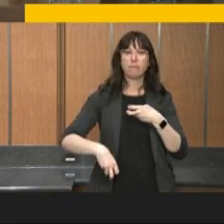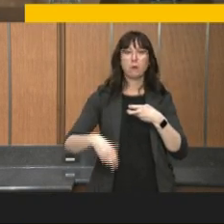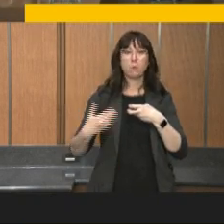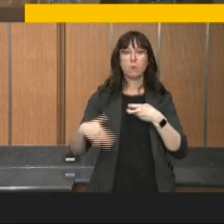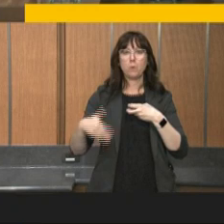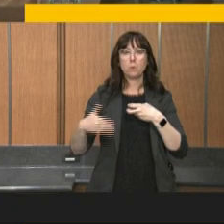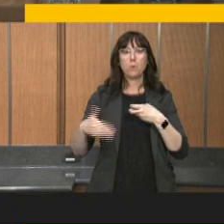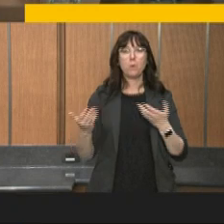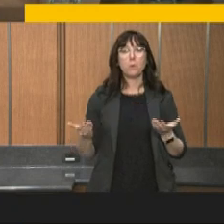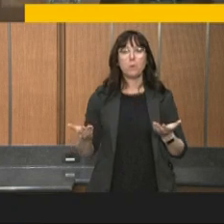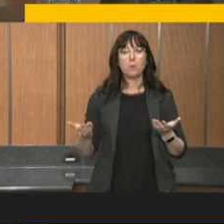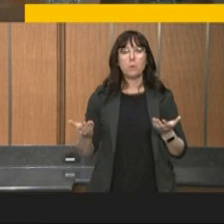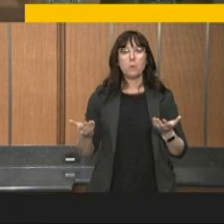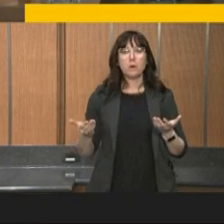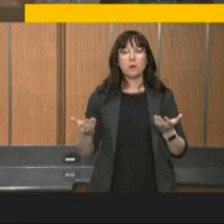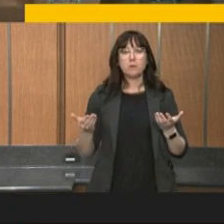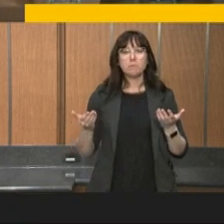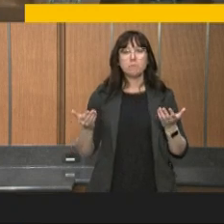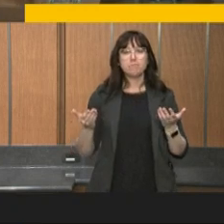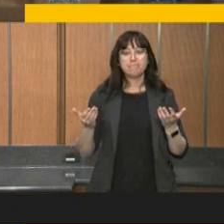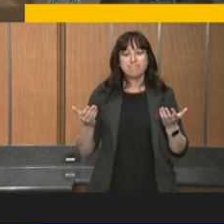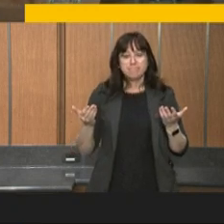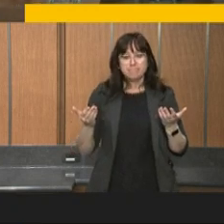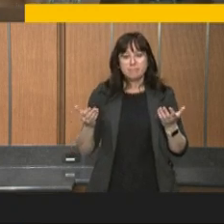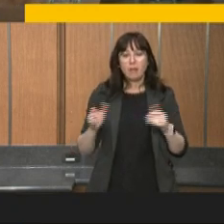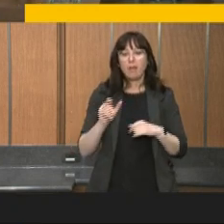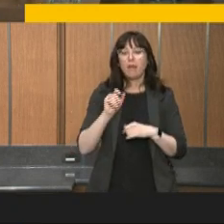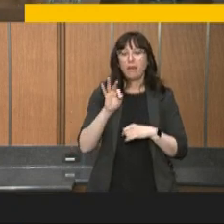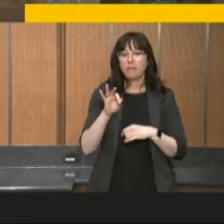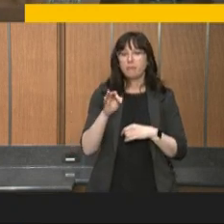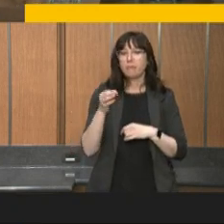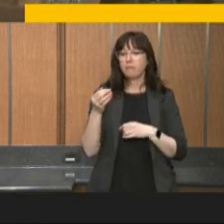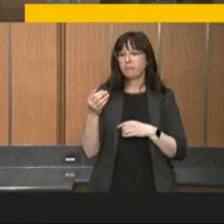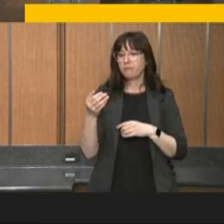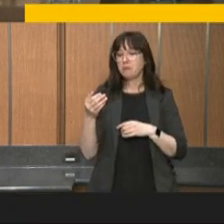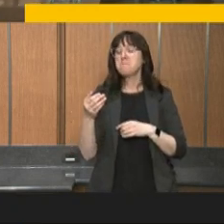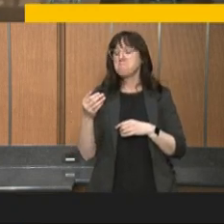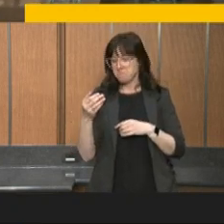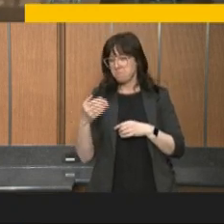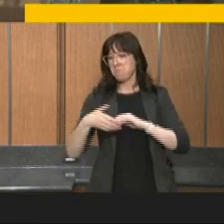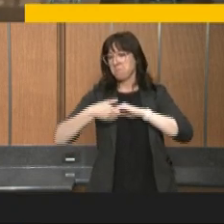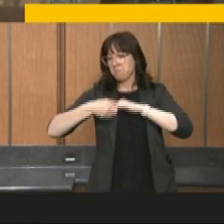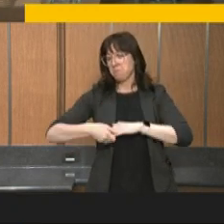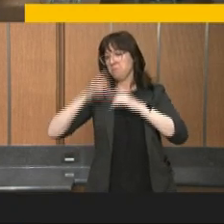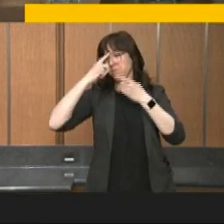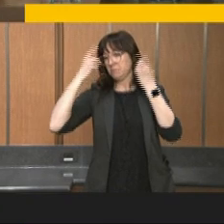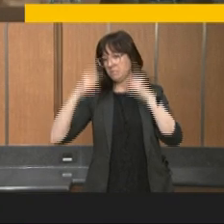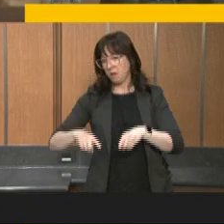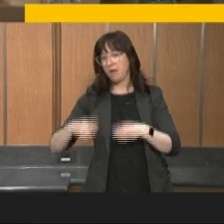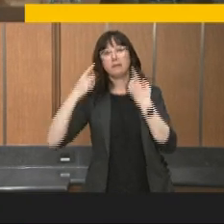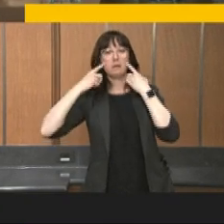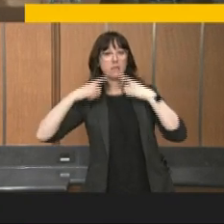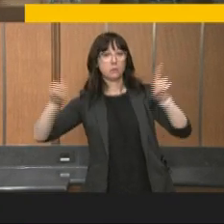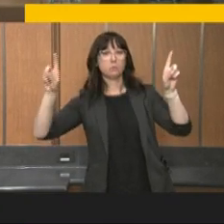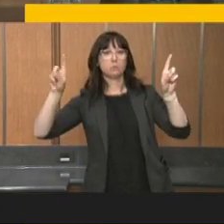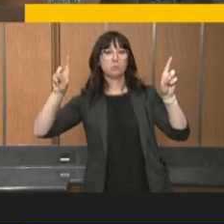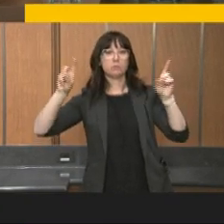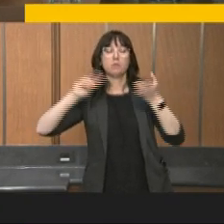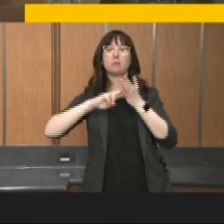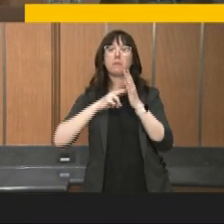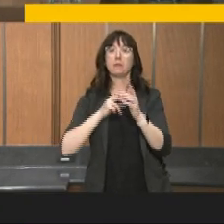So for us, by making this decision, by announcing this decision, We want to do two